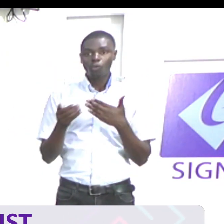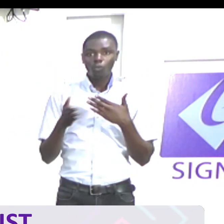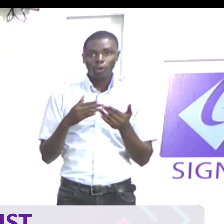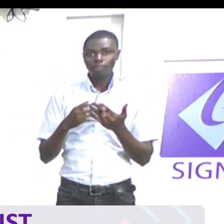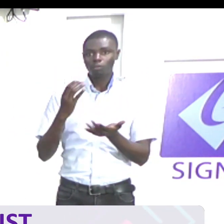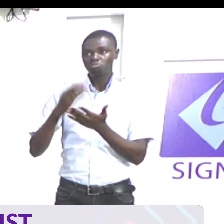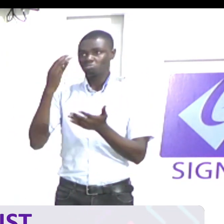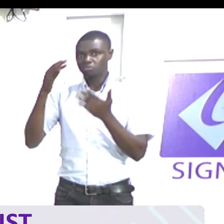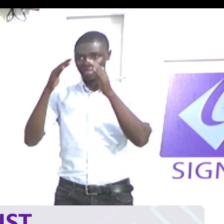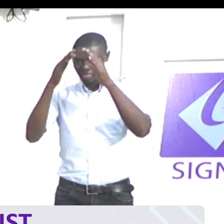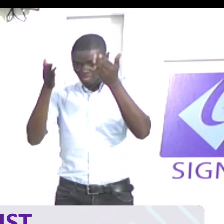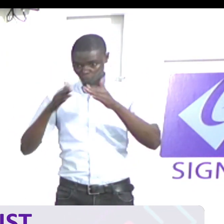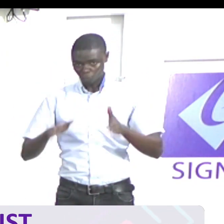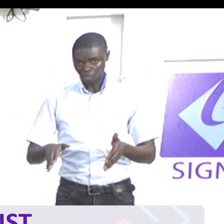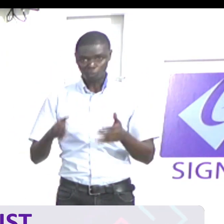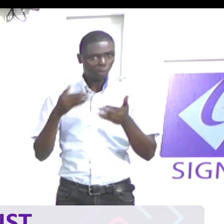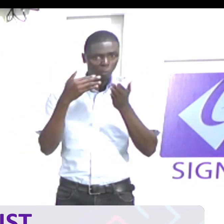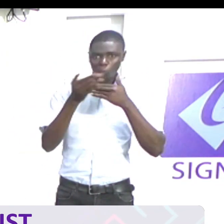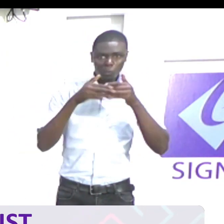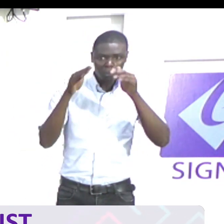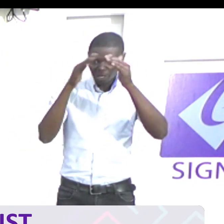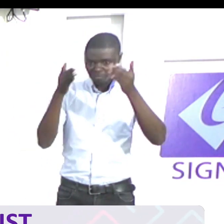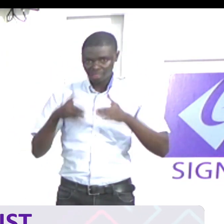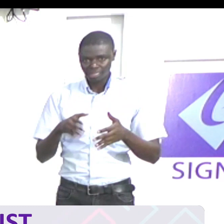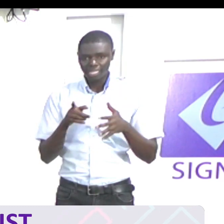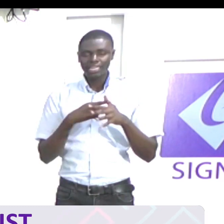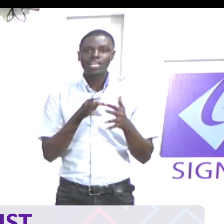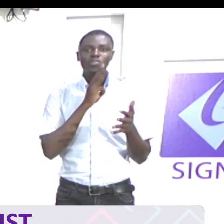ya Coca-Cola ama ilikuwa shape yote,